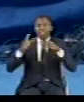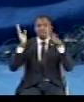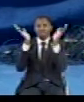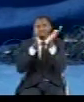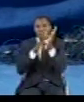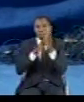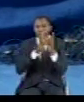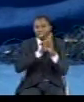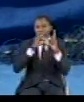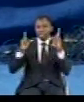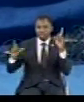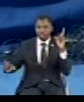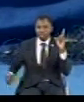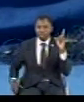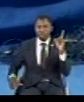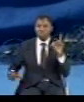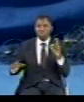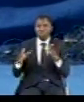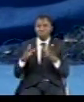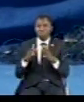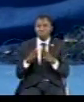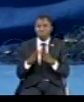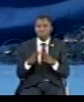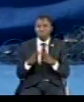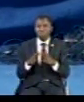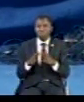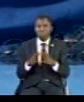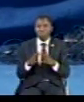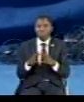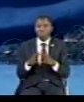Praise Allah!